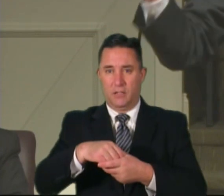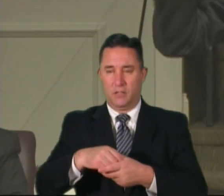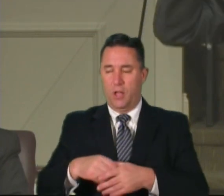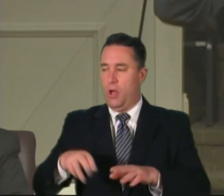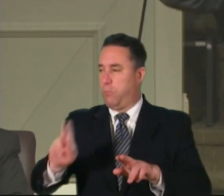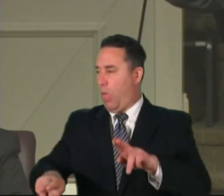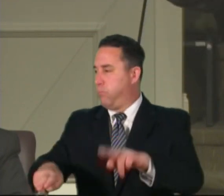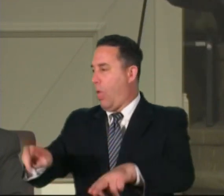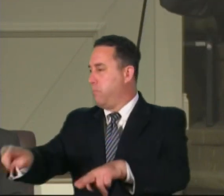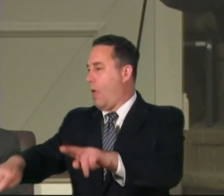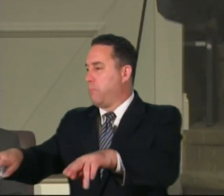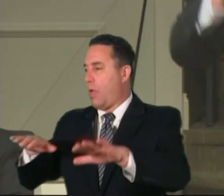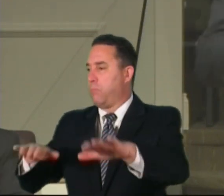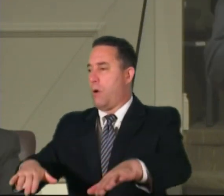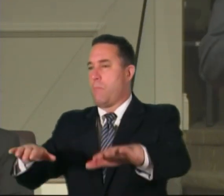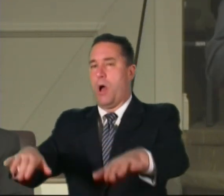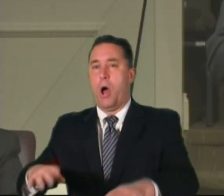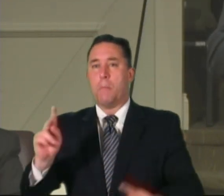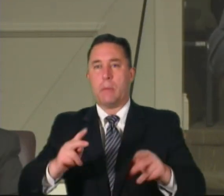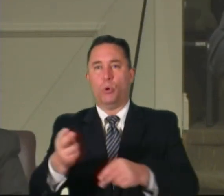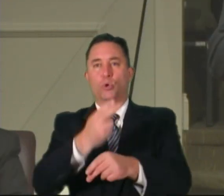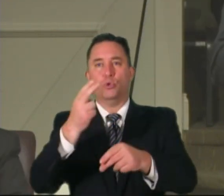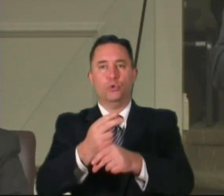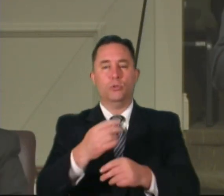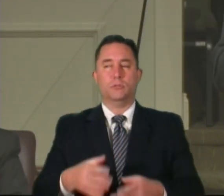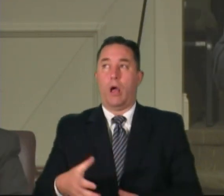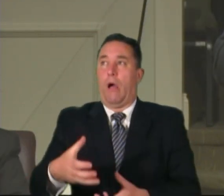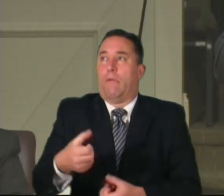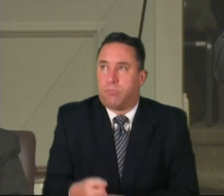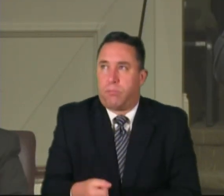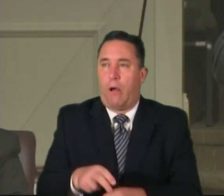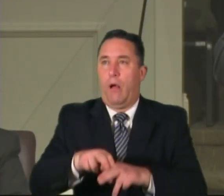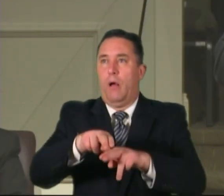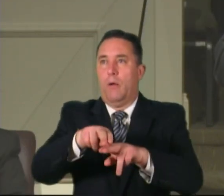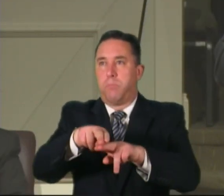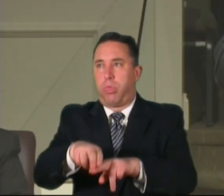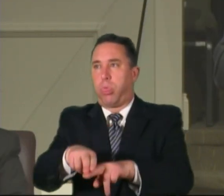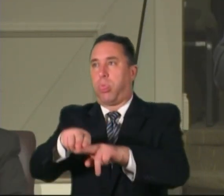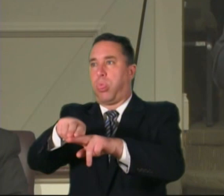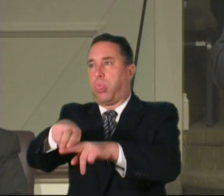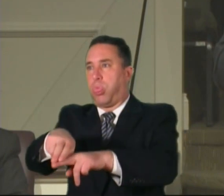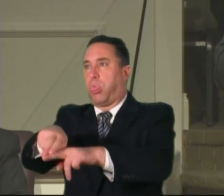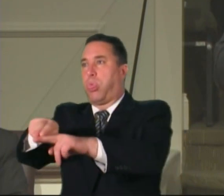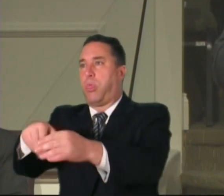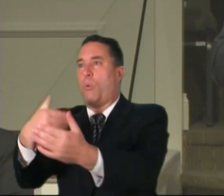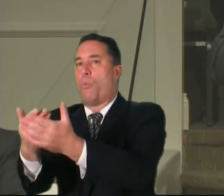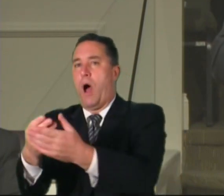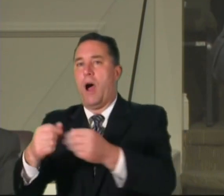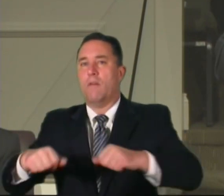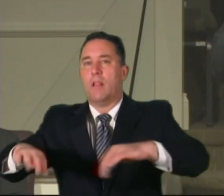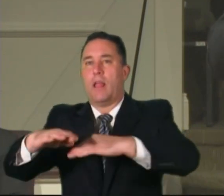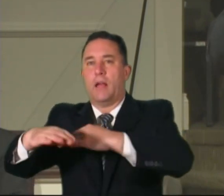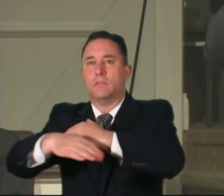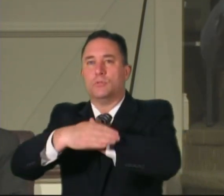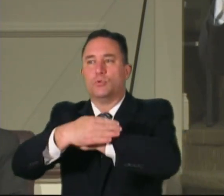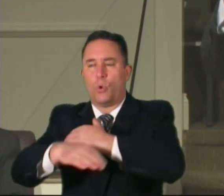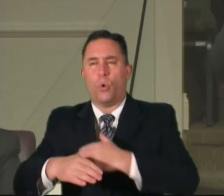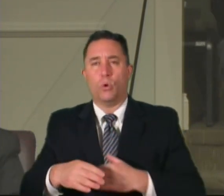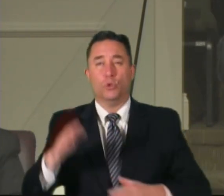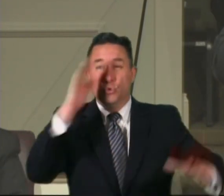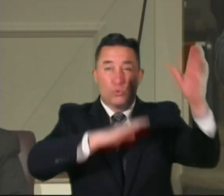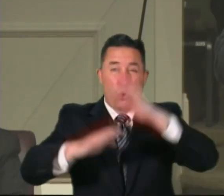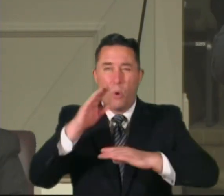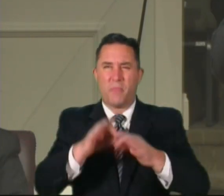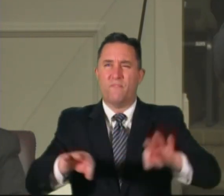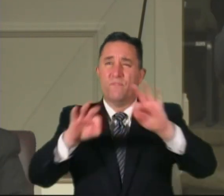that ocean. And people were going to use that as floating boards to get to land. So whenever you're in a storm, get the